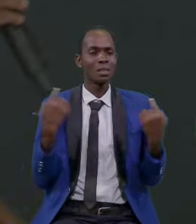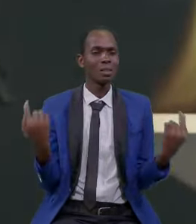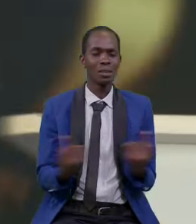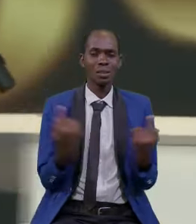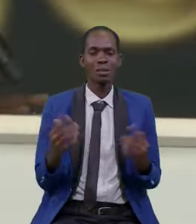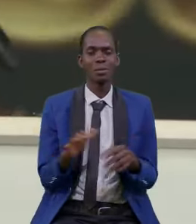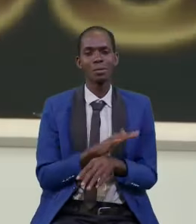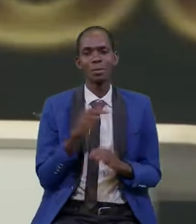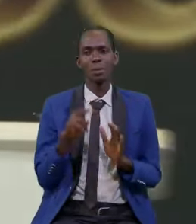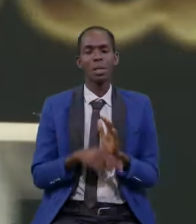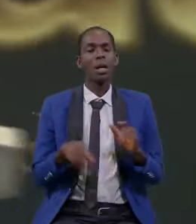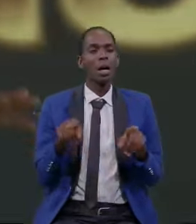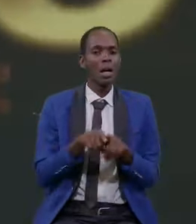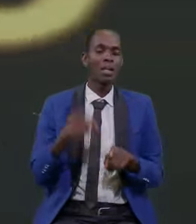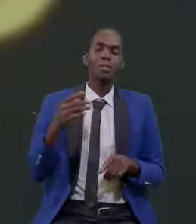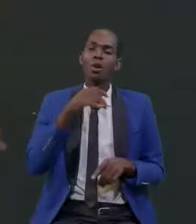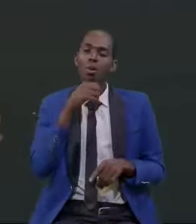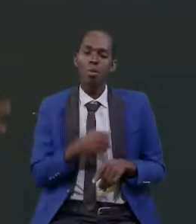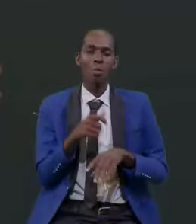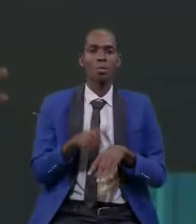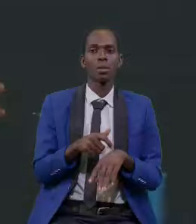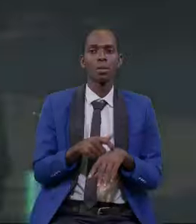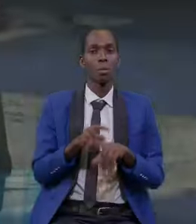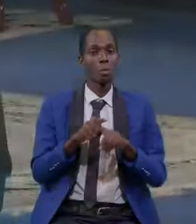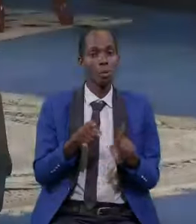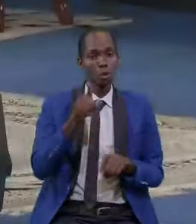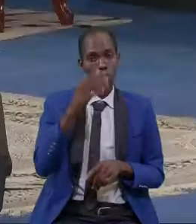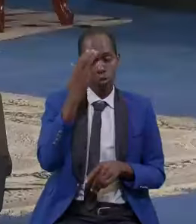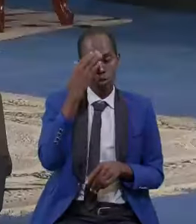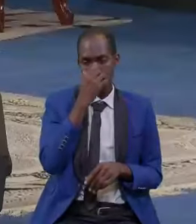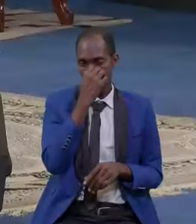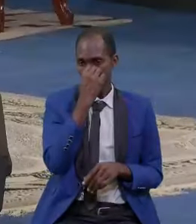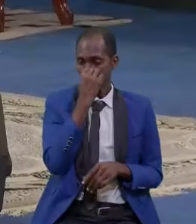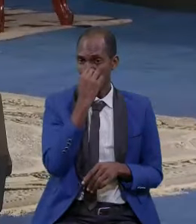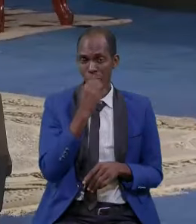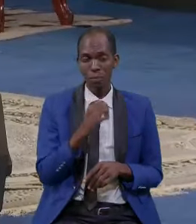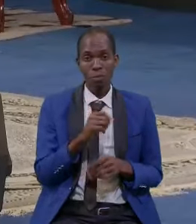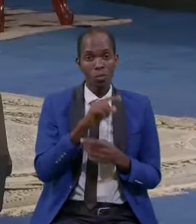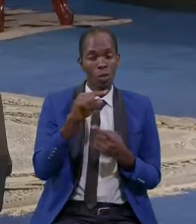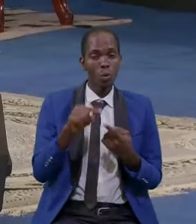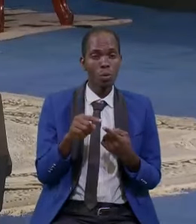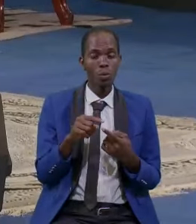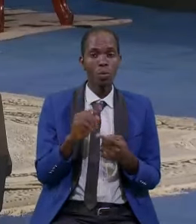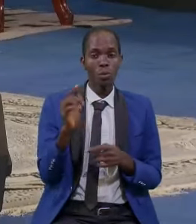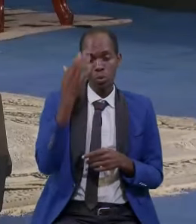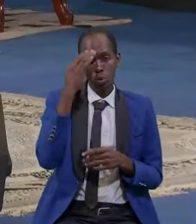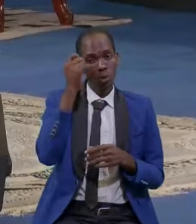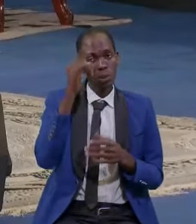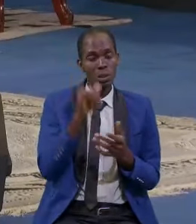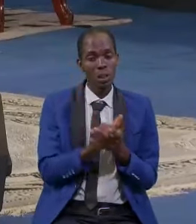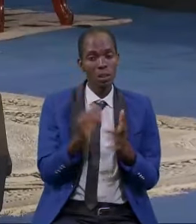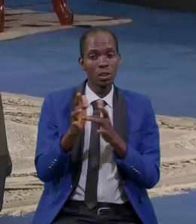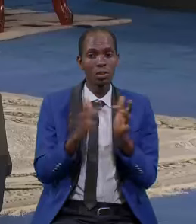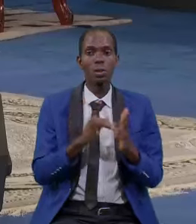full before. But you know, when you understand that Jesus is a Passover lamb,